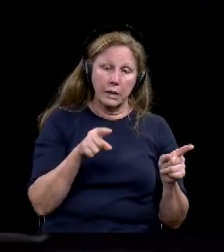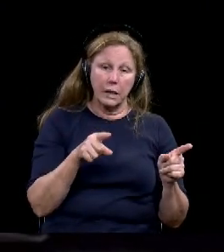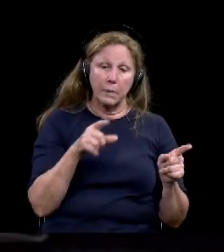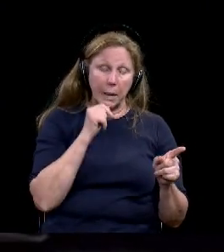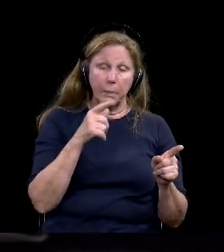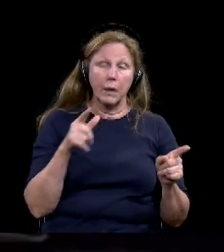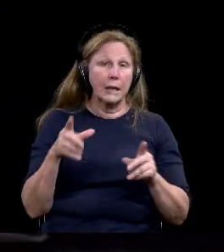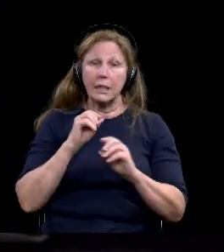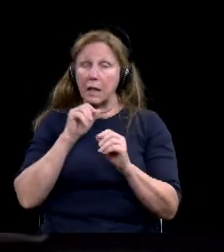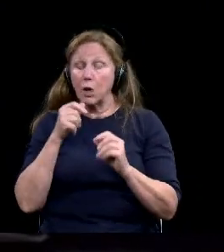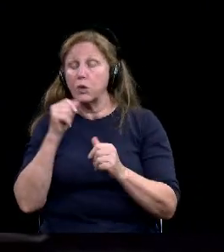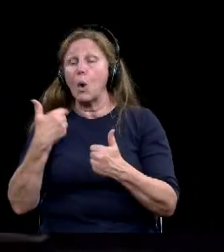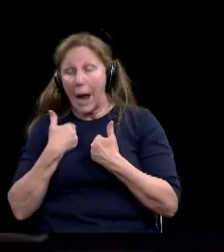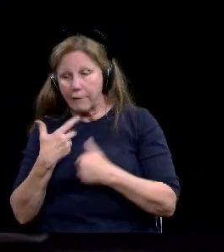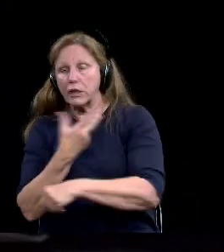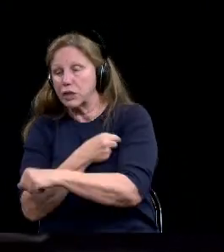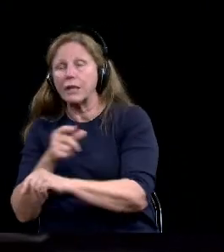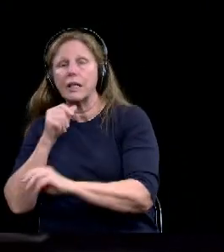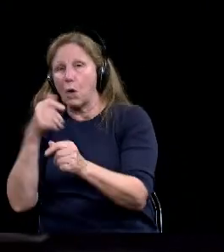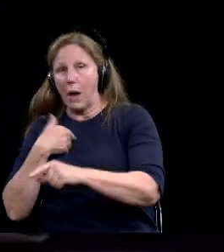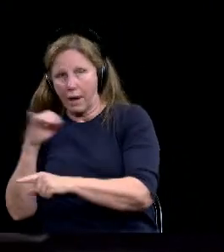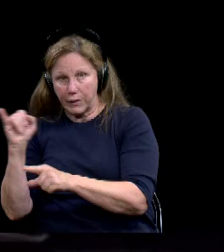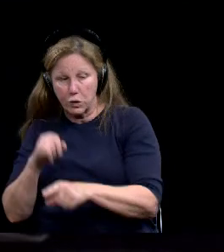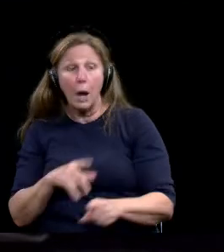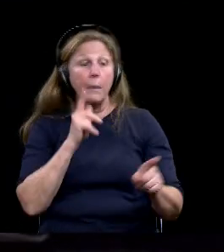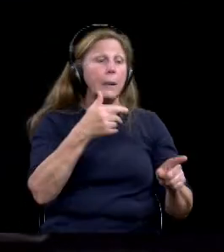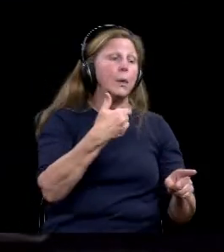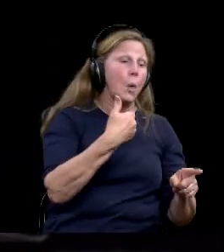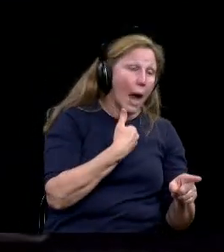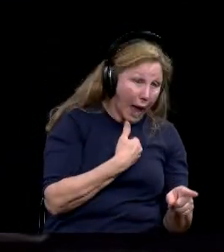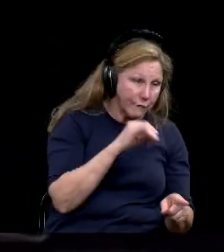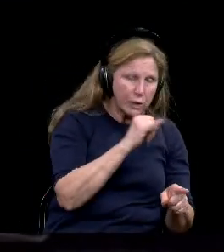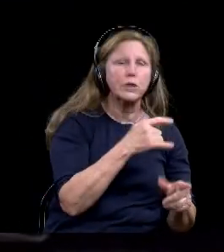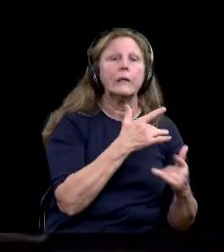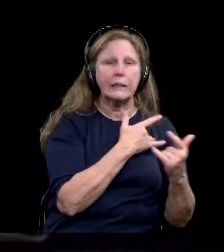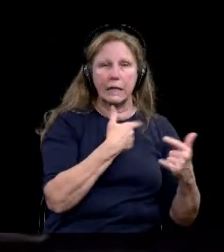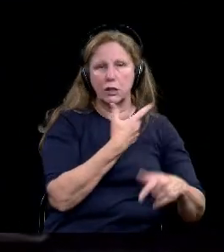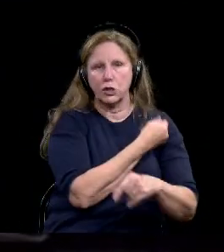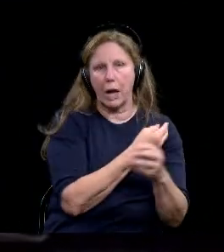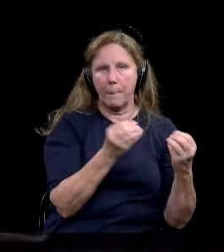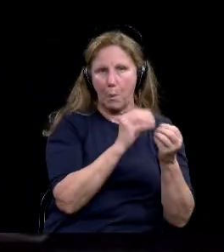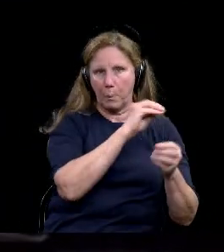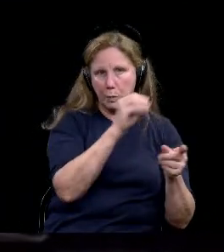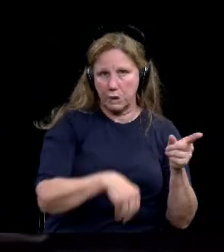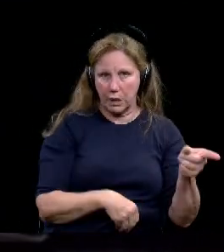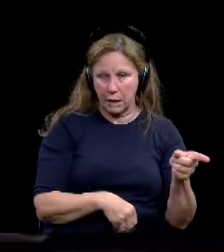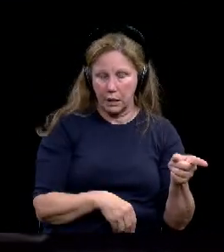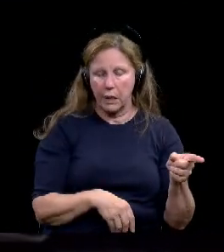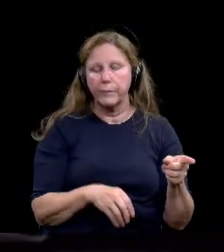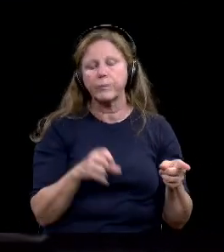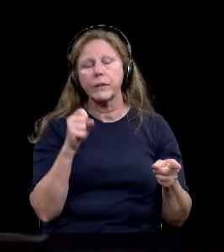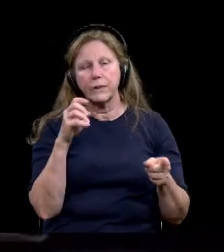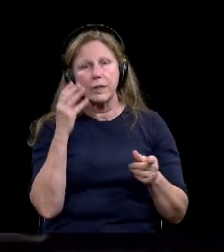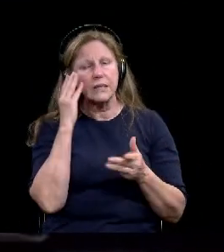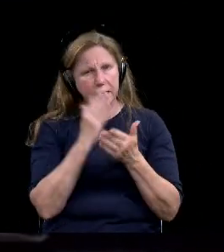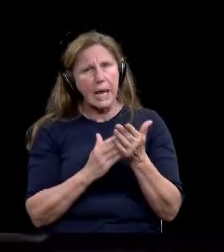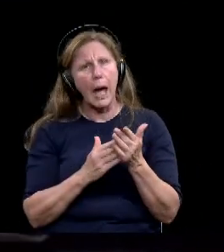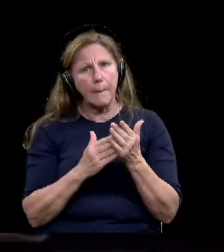some correlation, but we don't have any hard data that shows that there is. We'll definitely do some education around that.